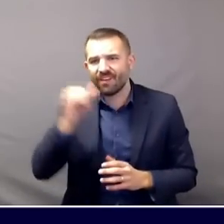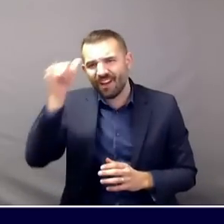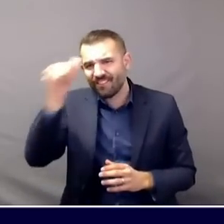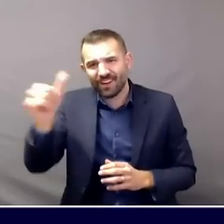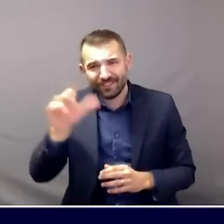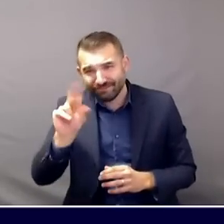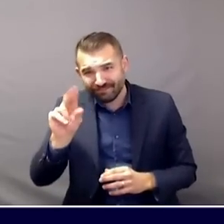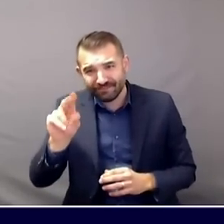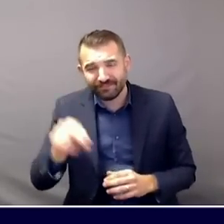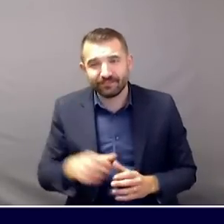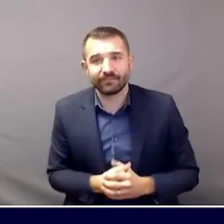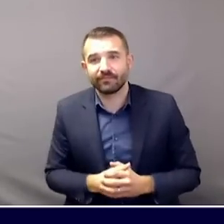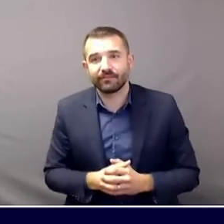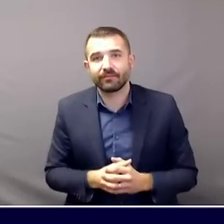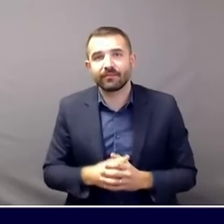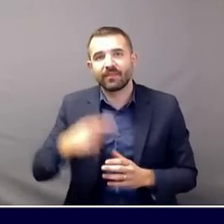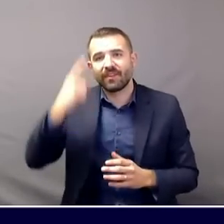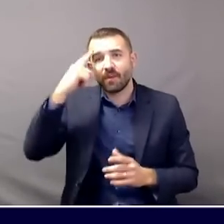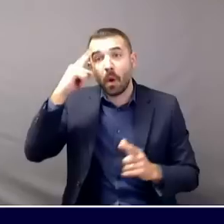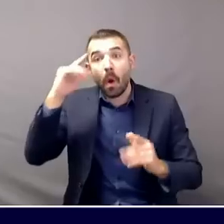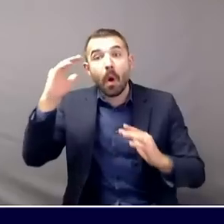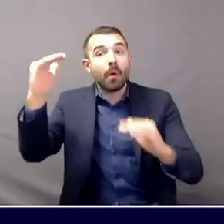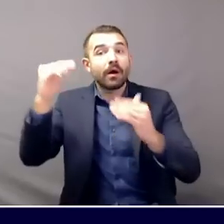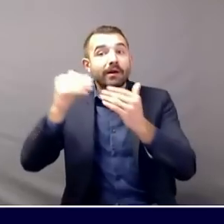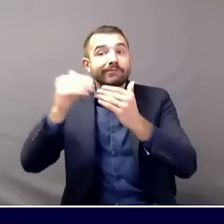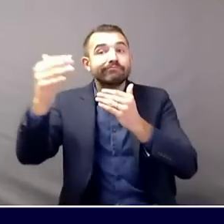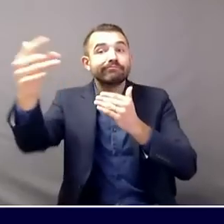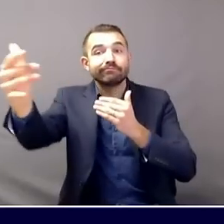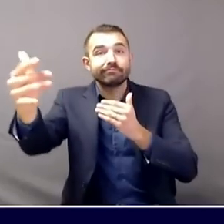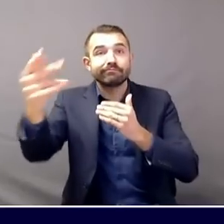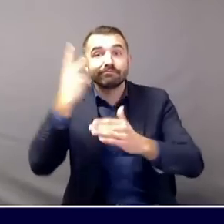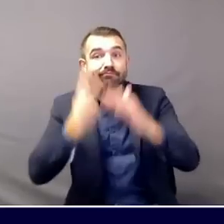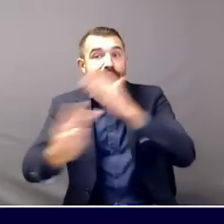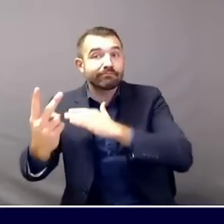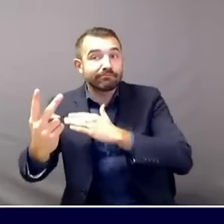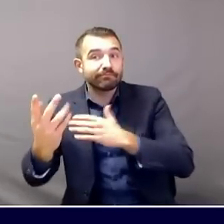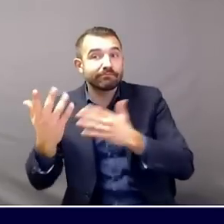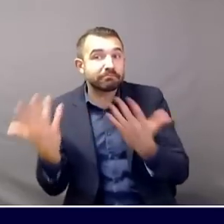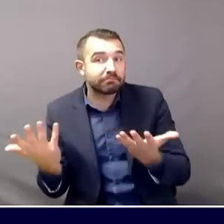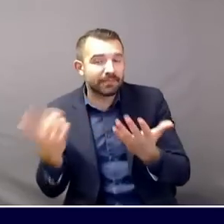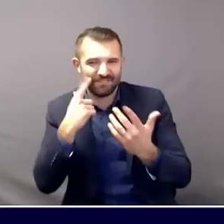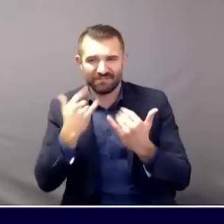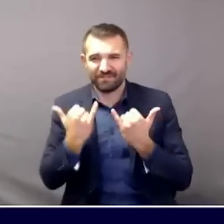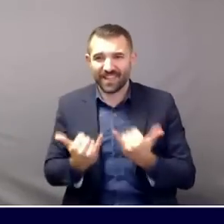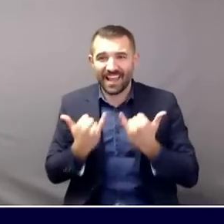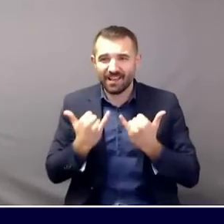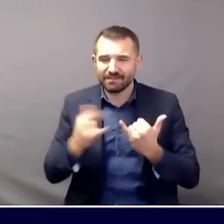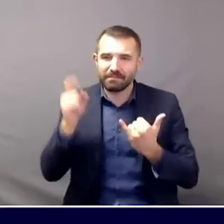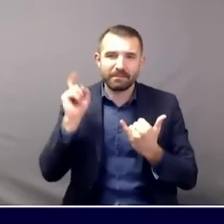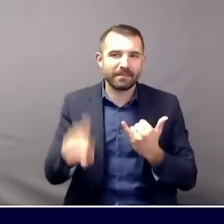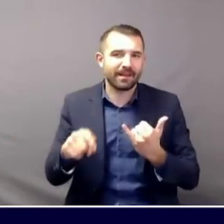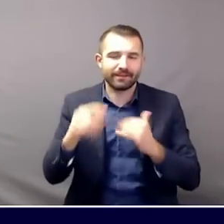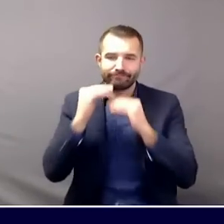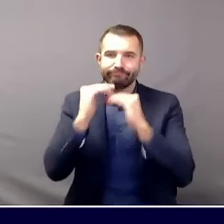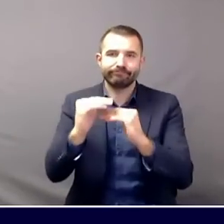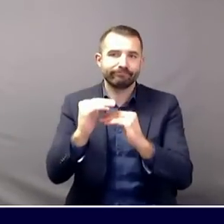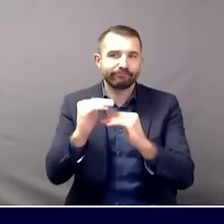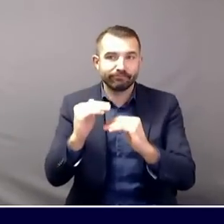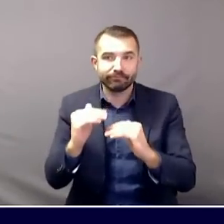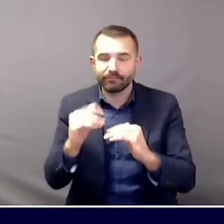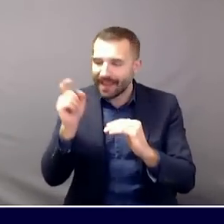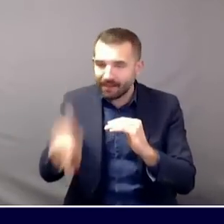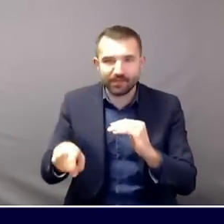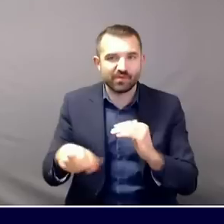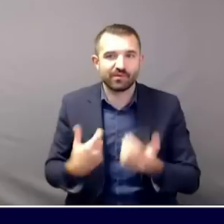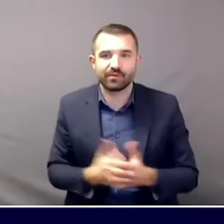end of the tunnel. There's a light there. But it has to be for now. These restrictions, these guidances have to be in place now in order for us